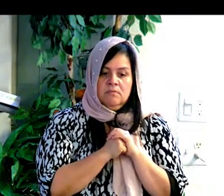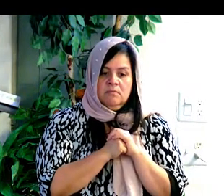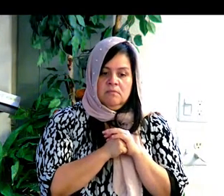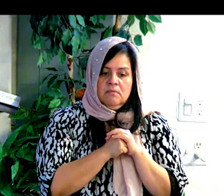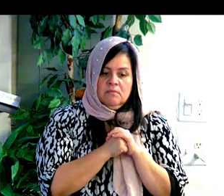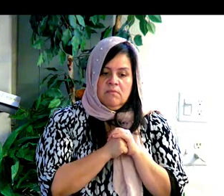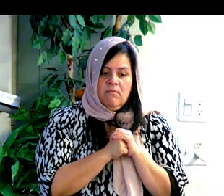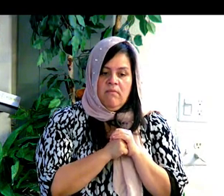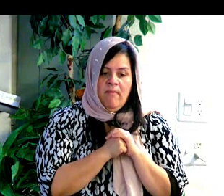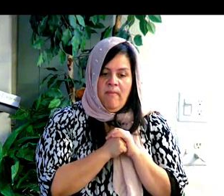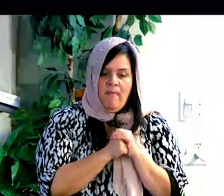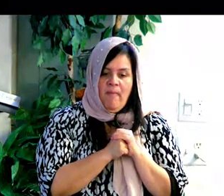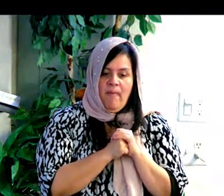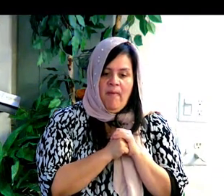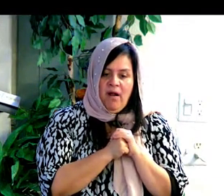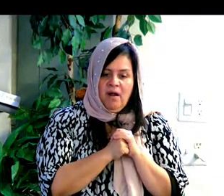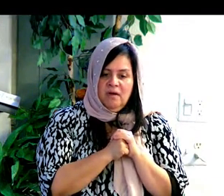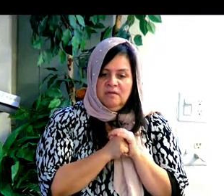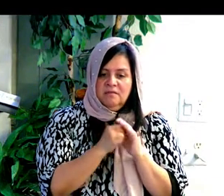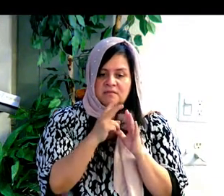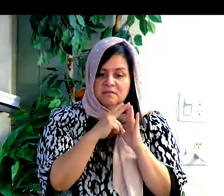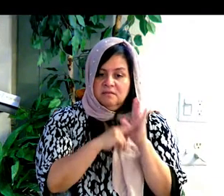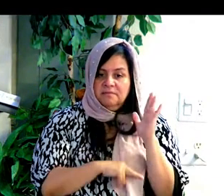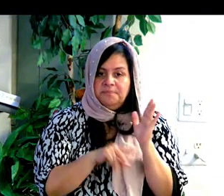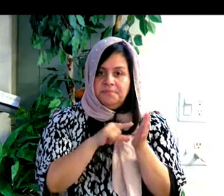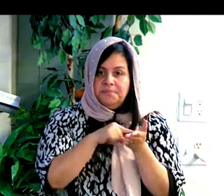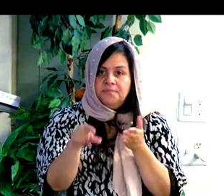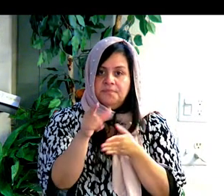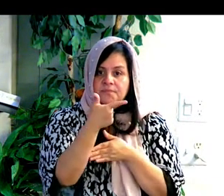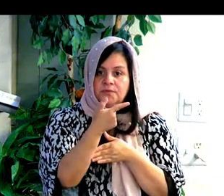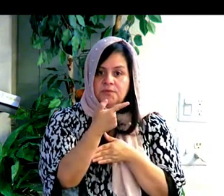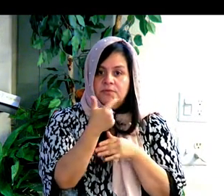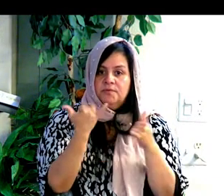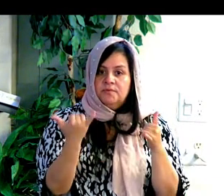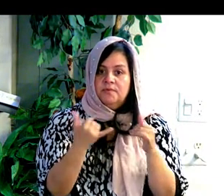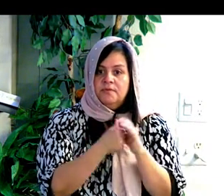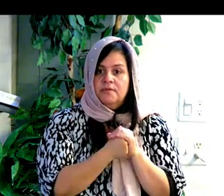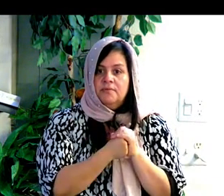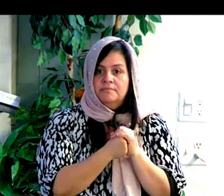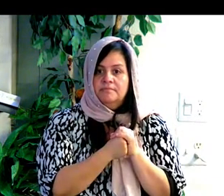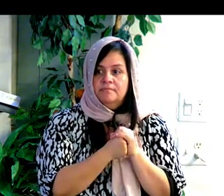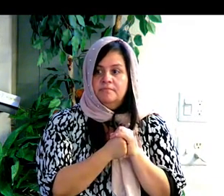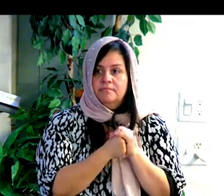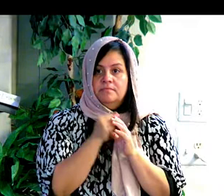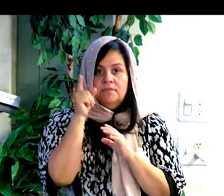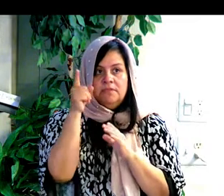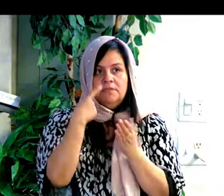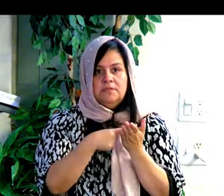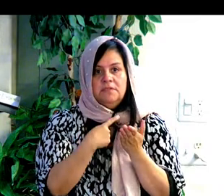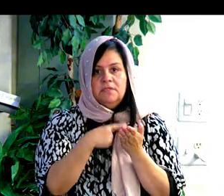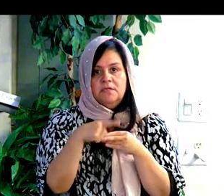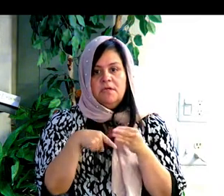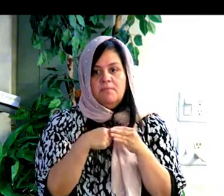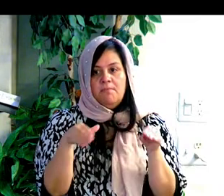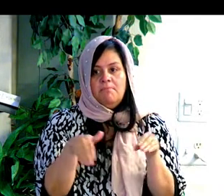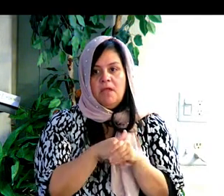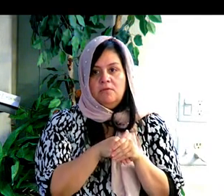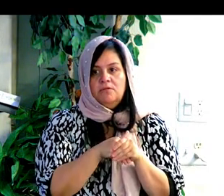separe. Yeah, but look at verse 21. Pero vamos a ver versículo 21. He's talking about marriage, but then in 21.